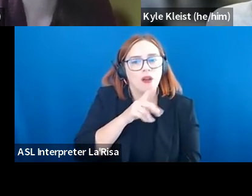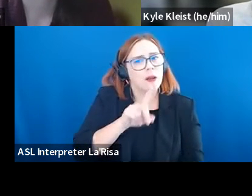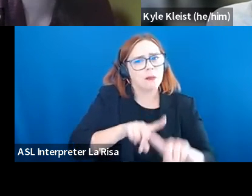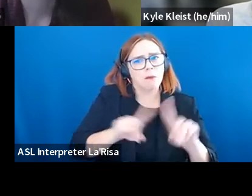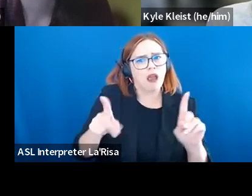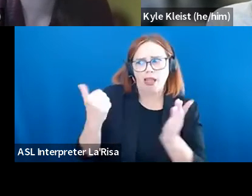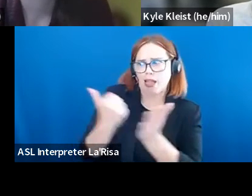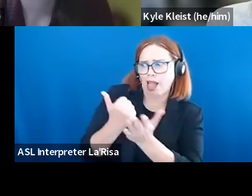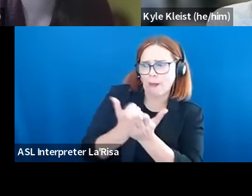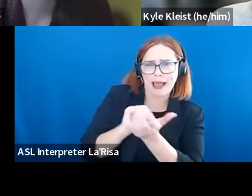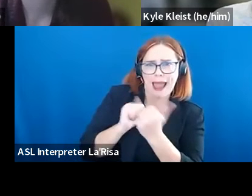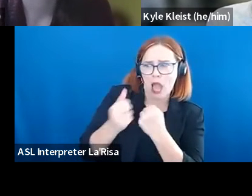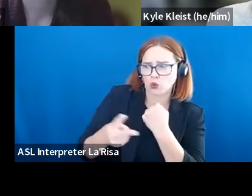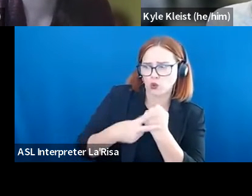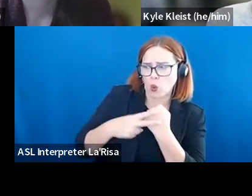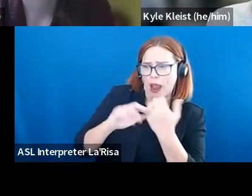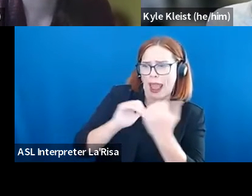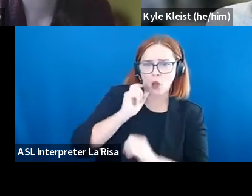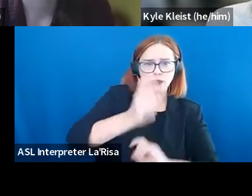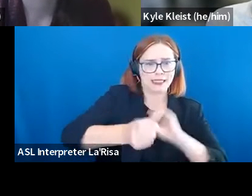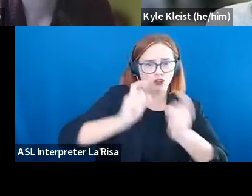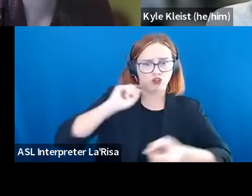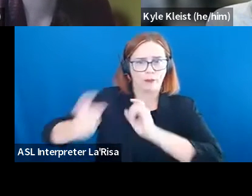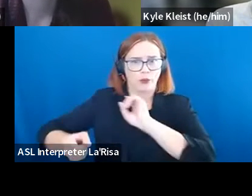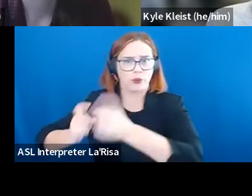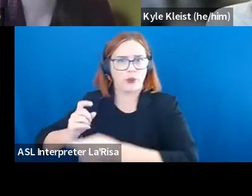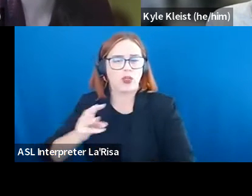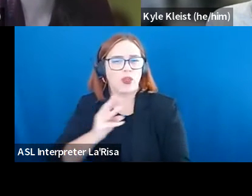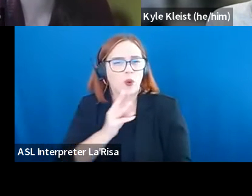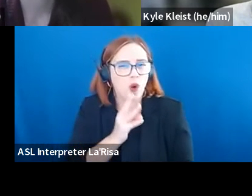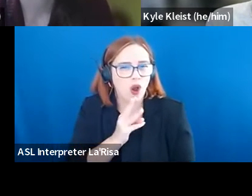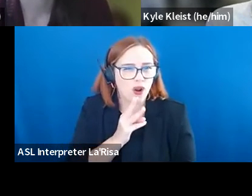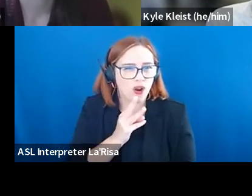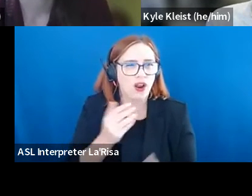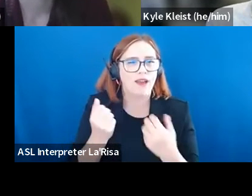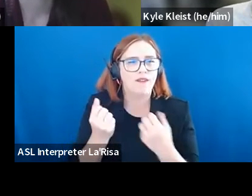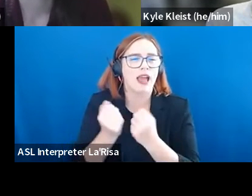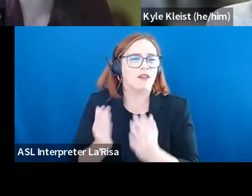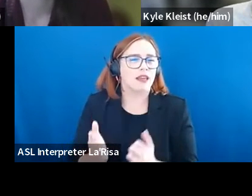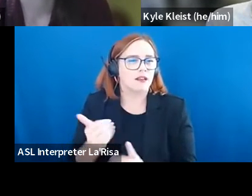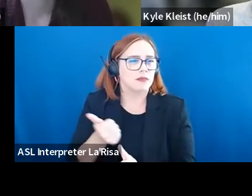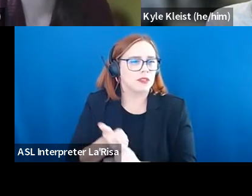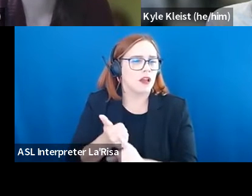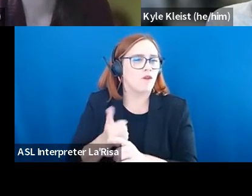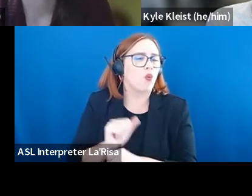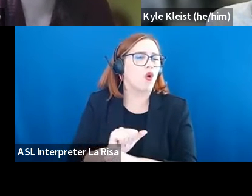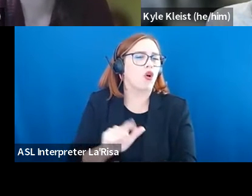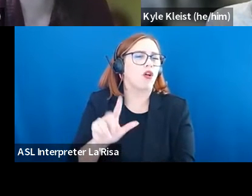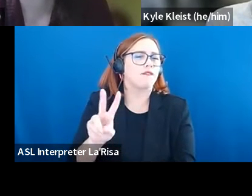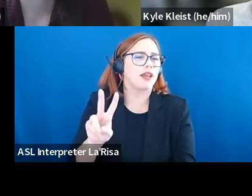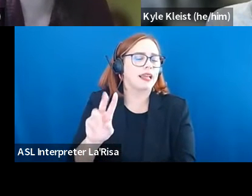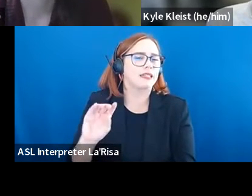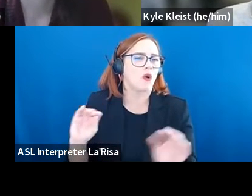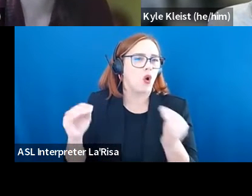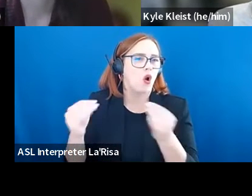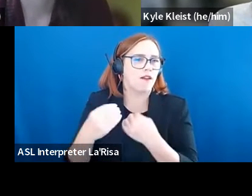And we have an advocate who actually works, he lives in Springer, but he works out of the Las Vegas office for us. He was able to partner with the